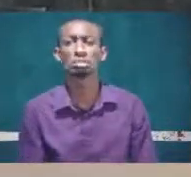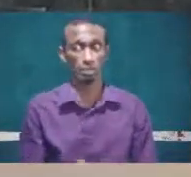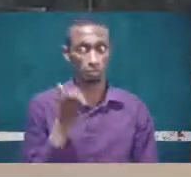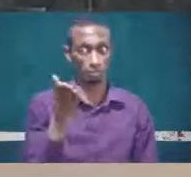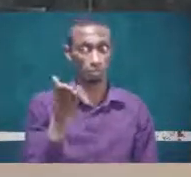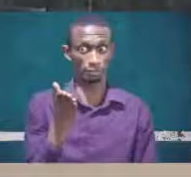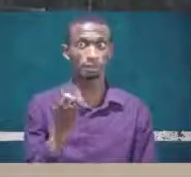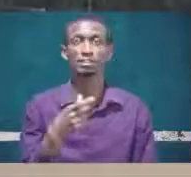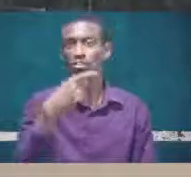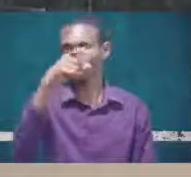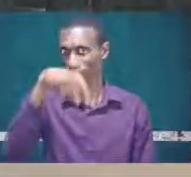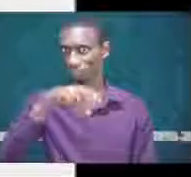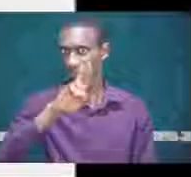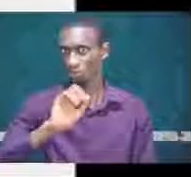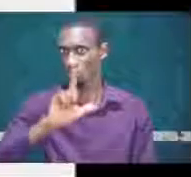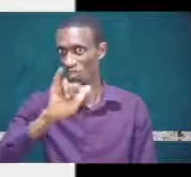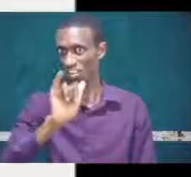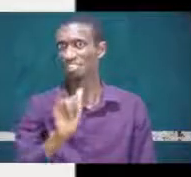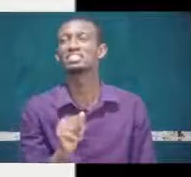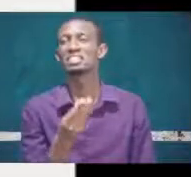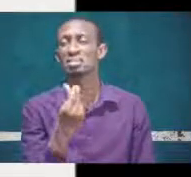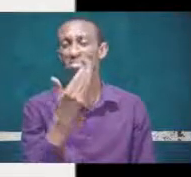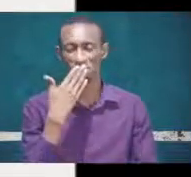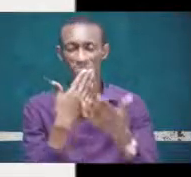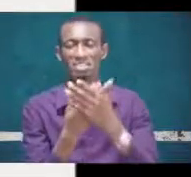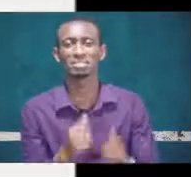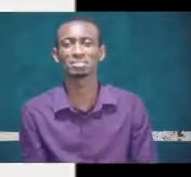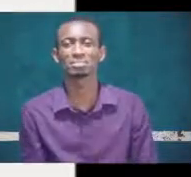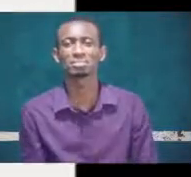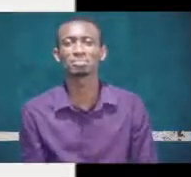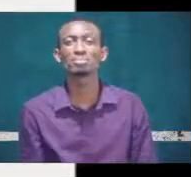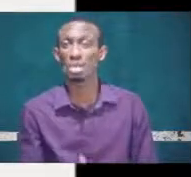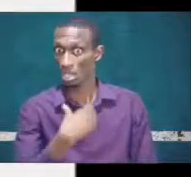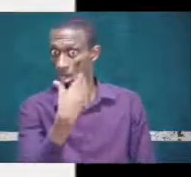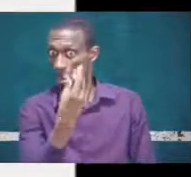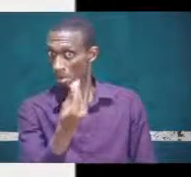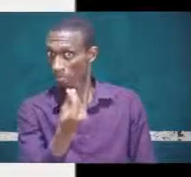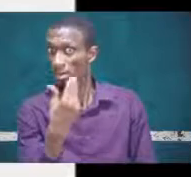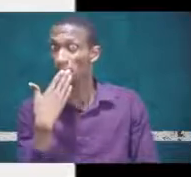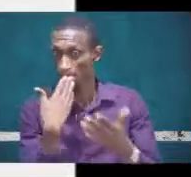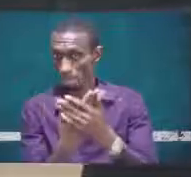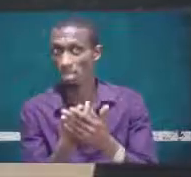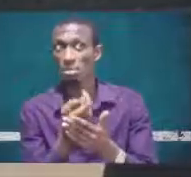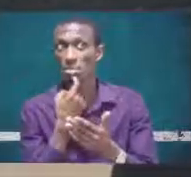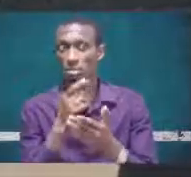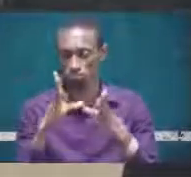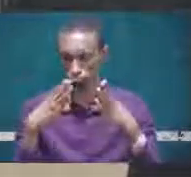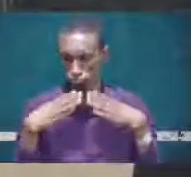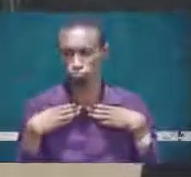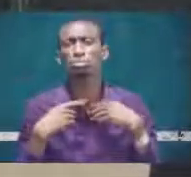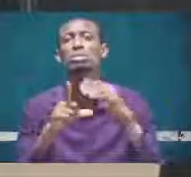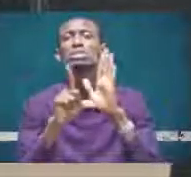the qualities of good money. Good money should act as a legal tender. There is what we call a legal